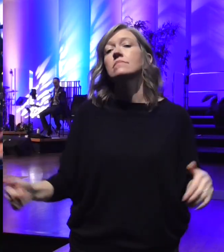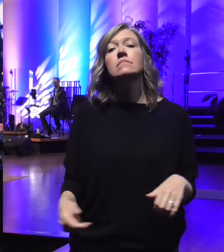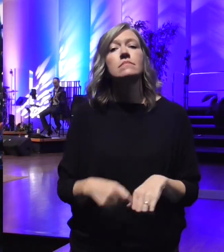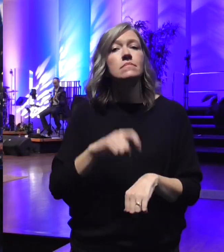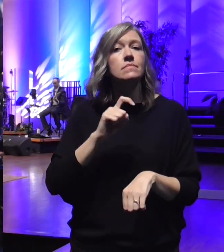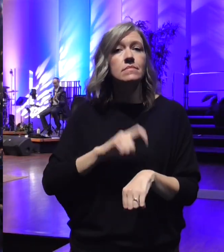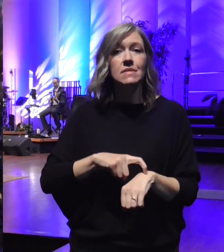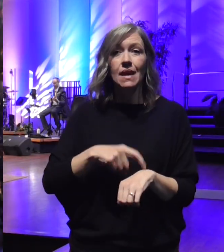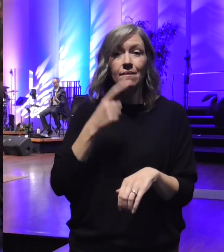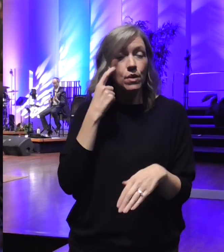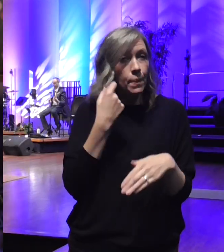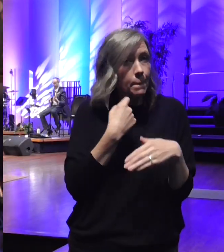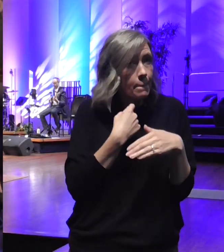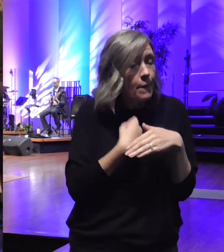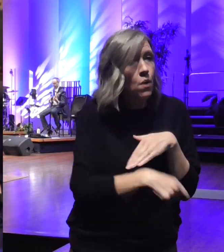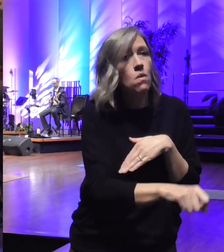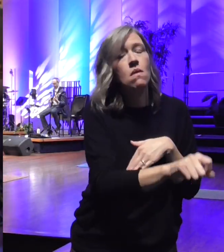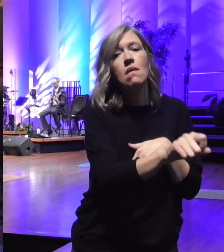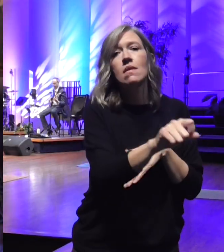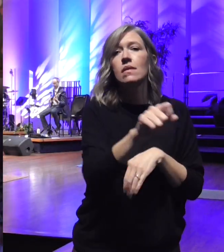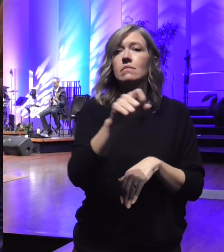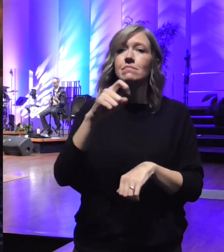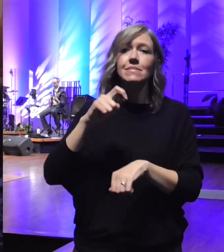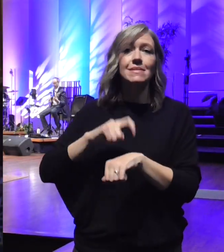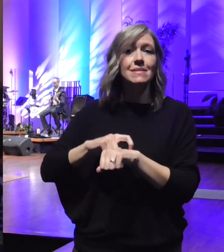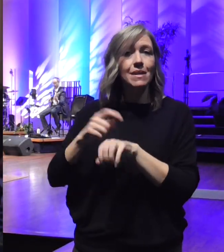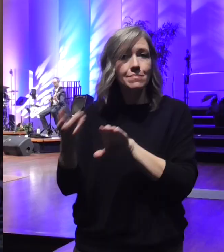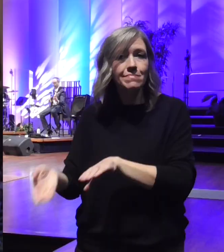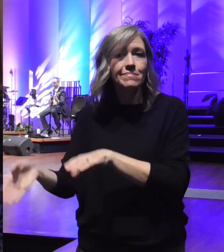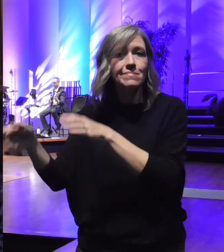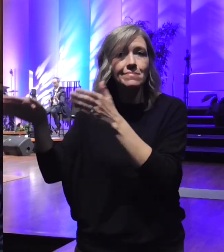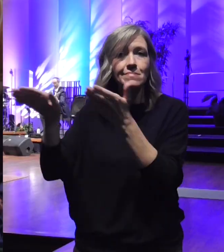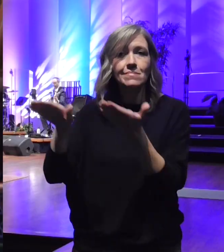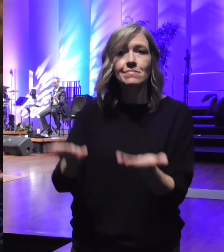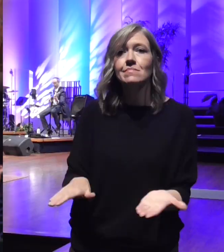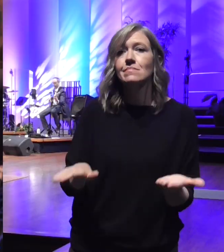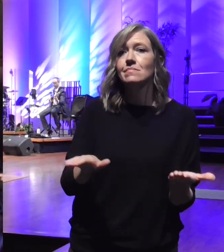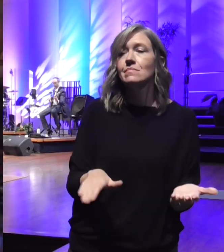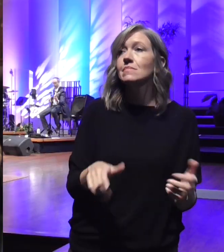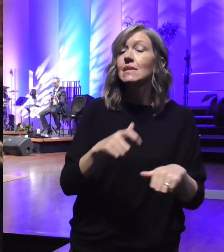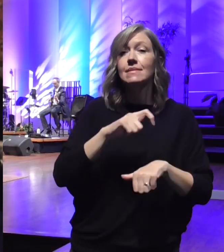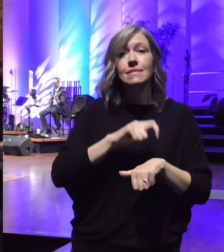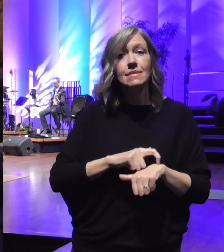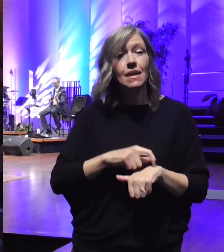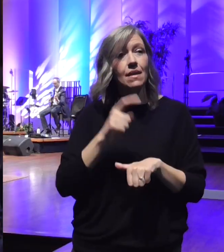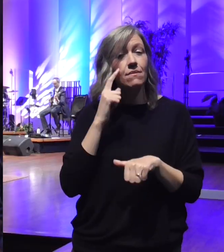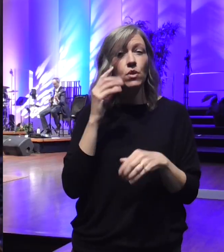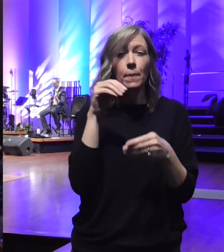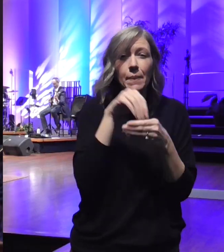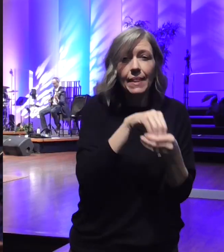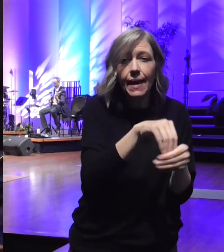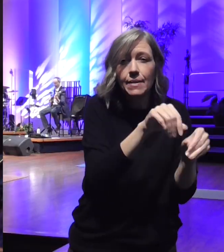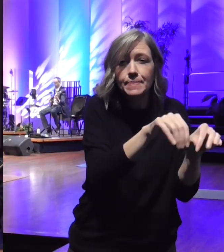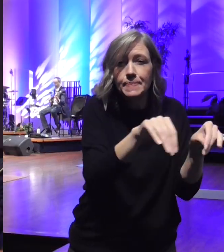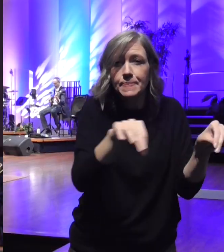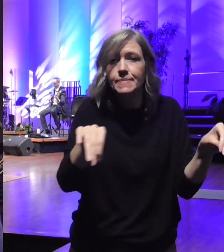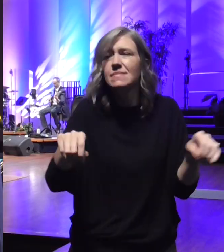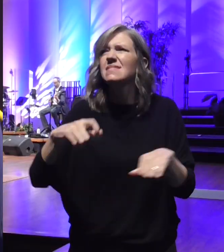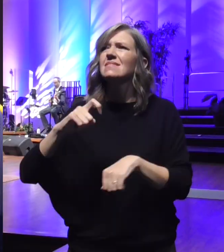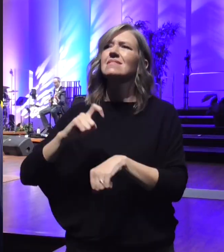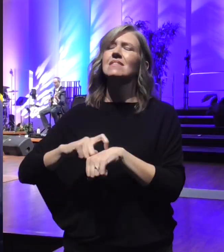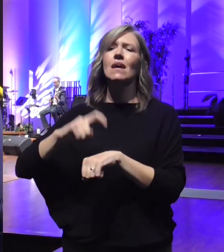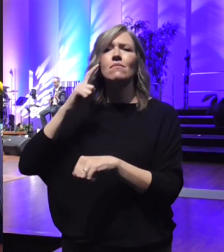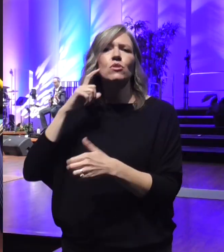A time to be born, a time to die, a time to plant, a time